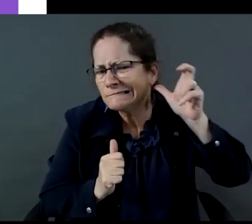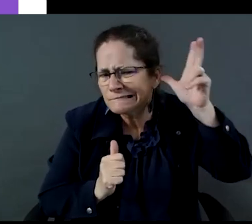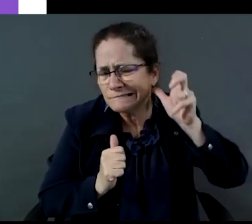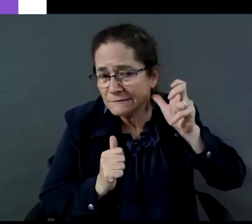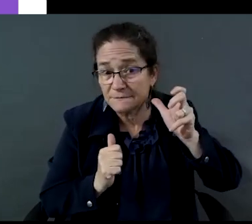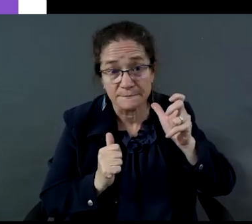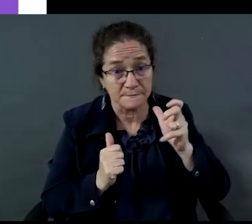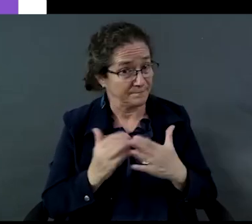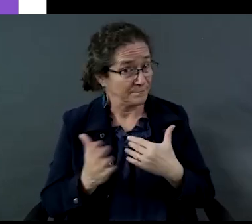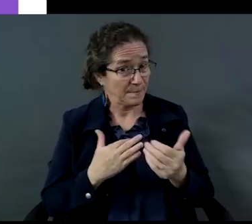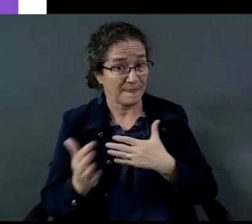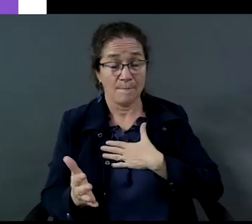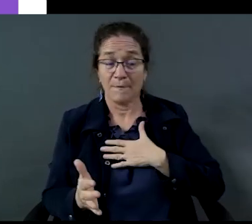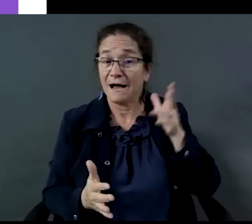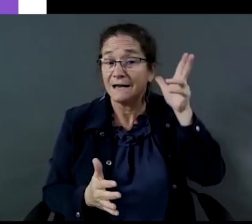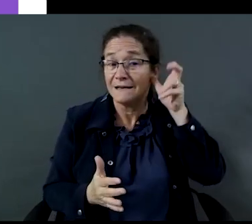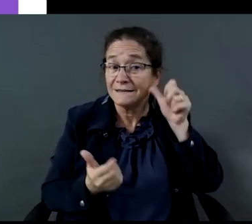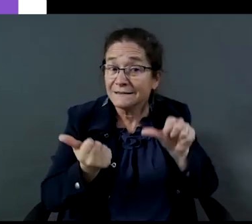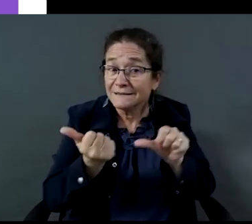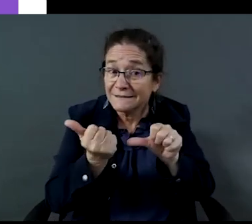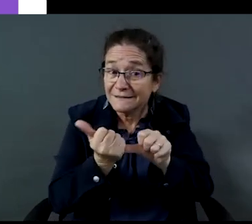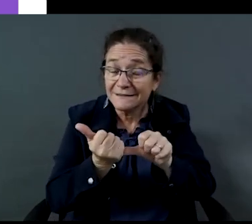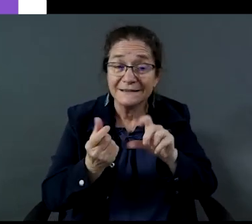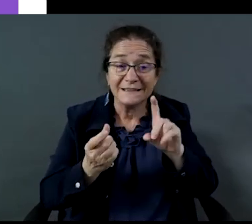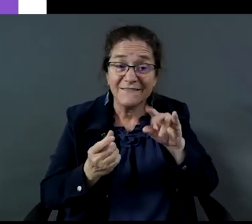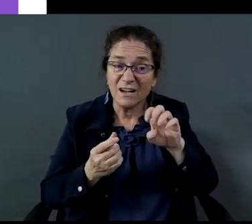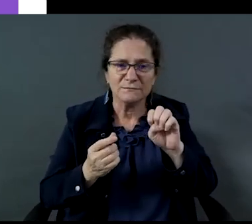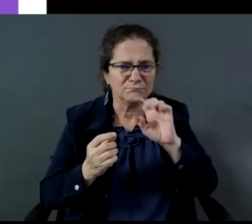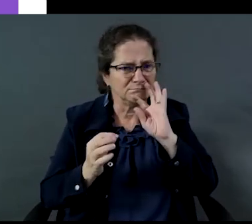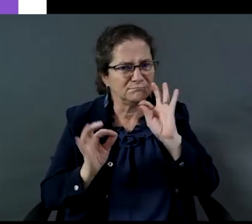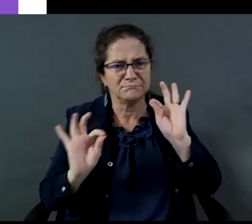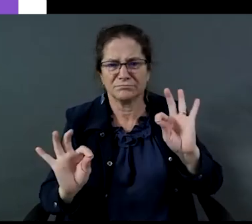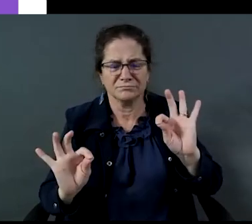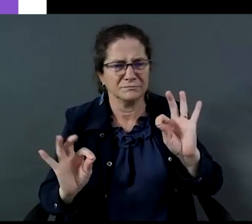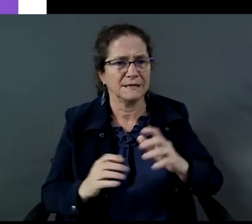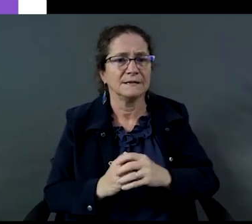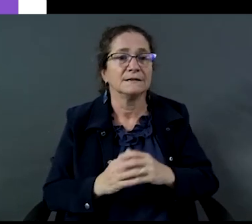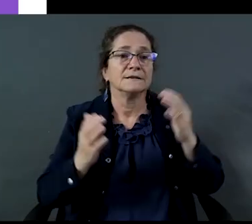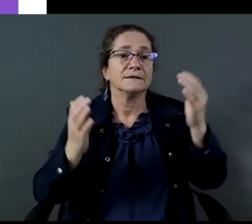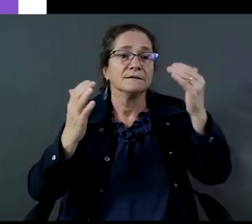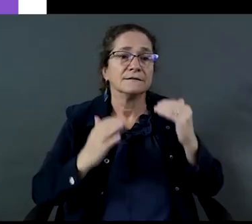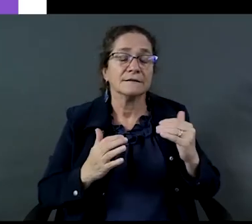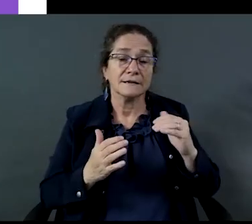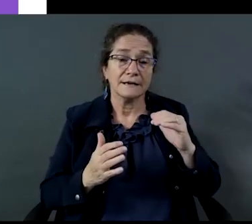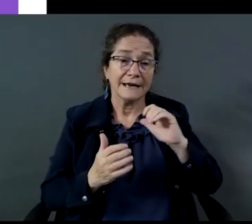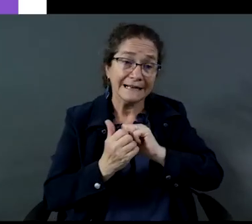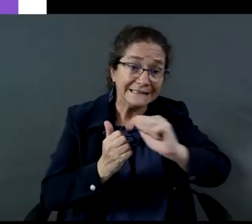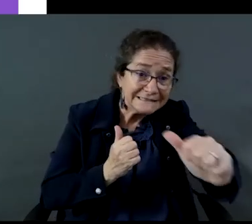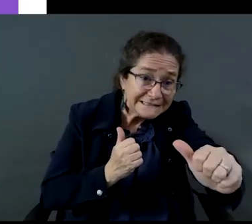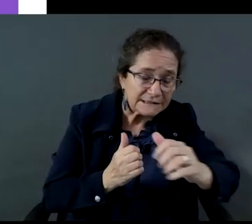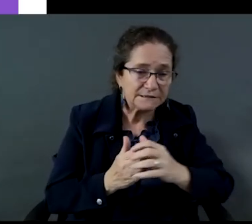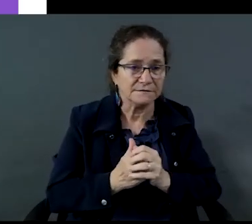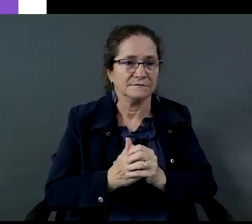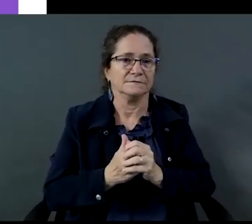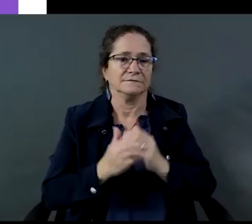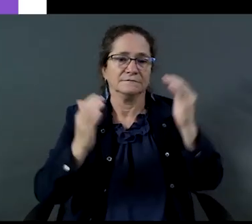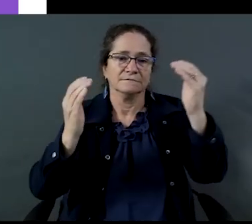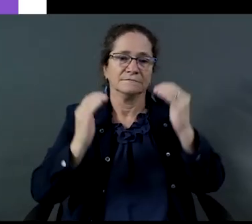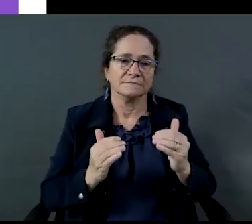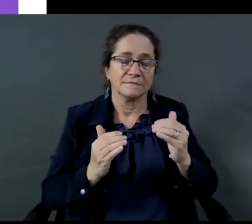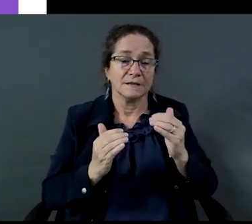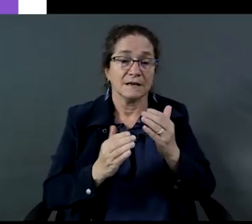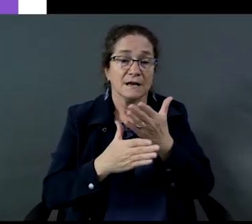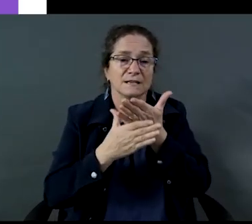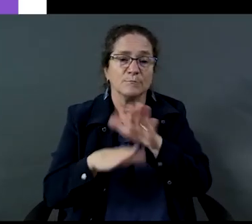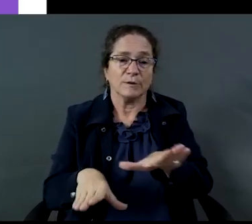devices. Distance, how far away are you? Split focus. So if I'm constantly looking at my